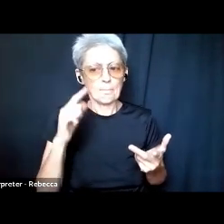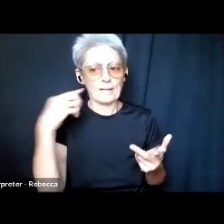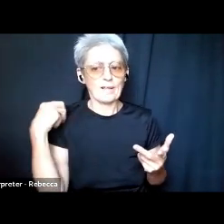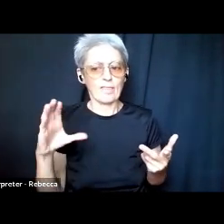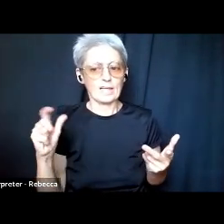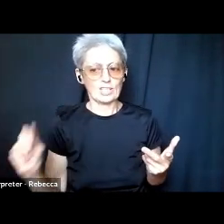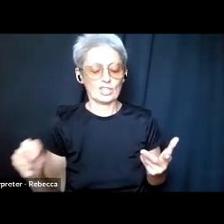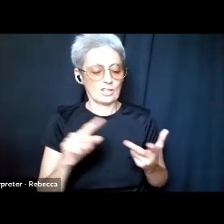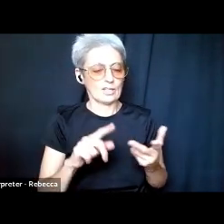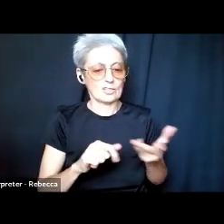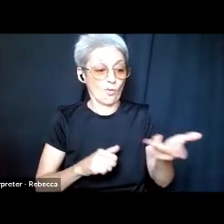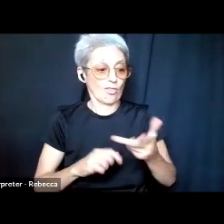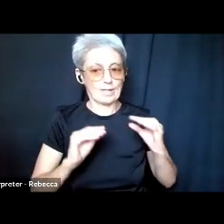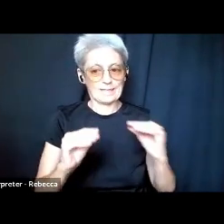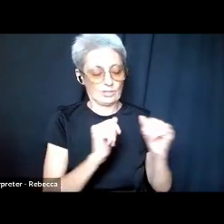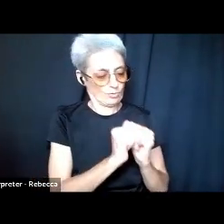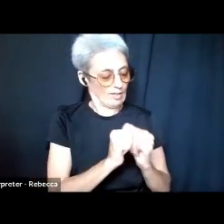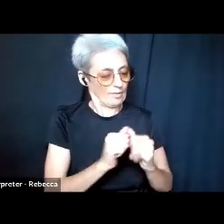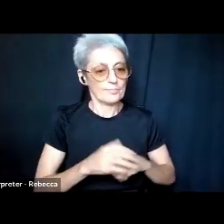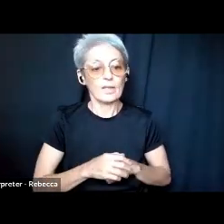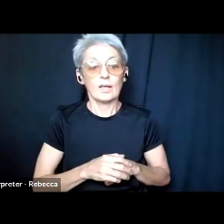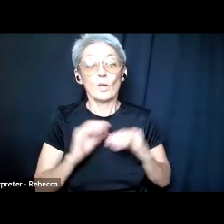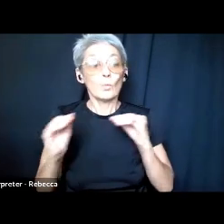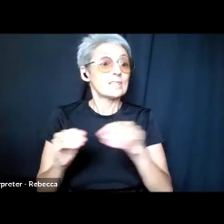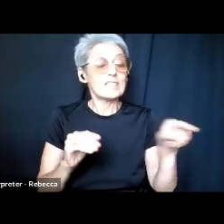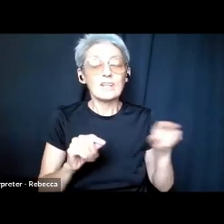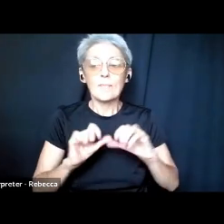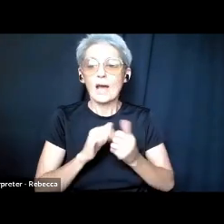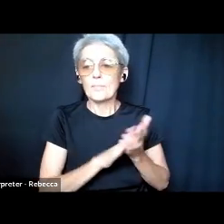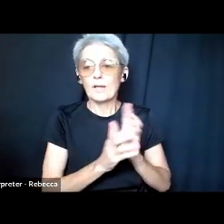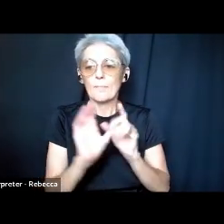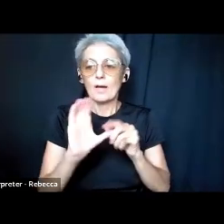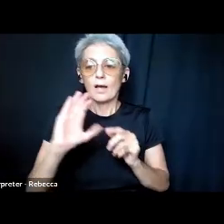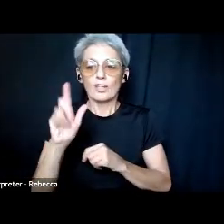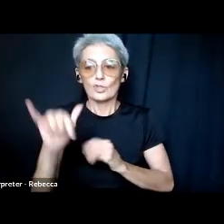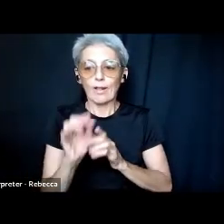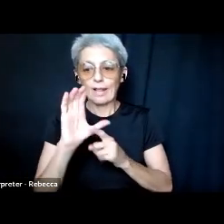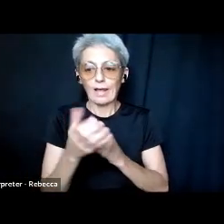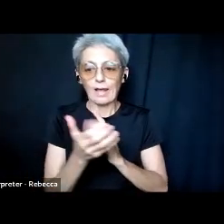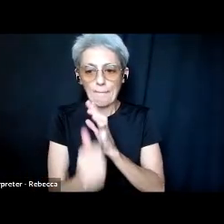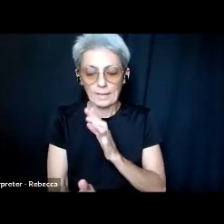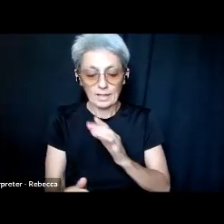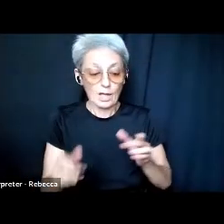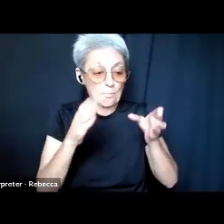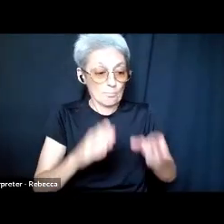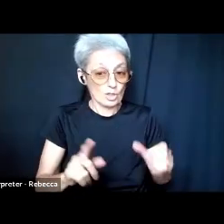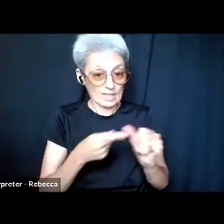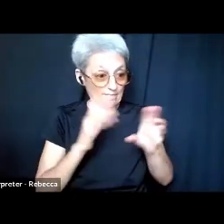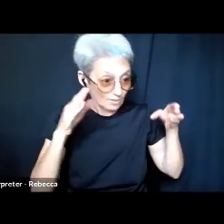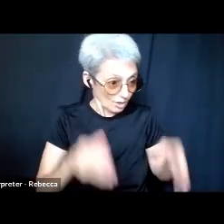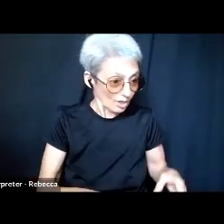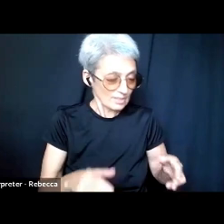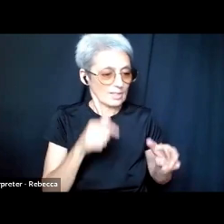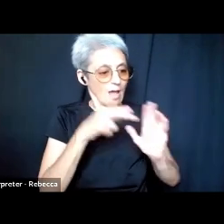teaching healthcare professionals is how to be culturally competent, how to be person first, and how to be collaborative. If you'll go to the